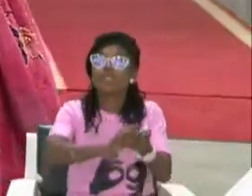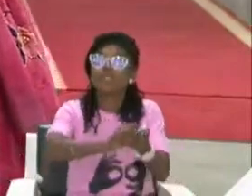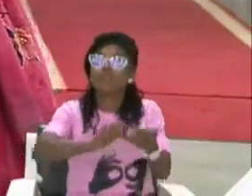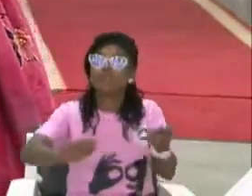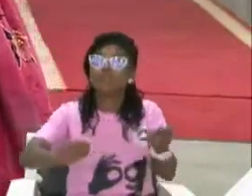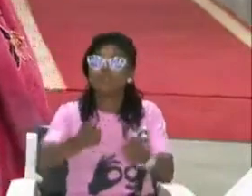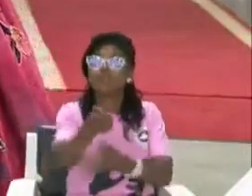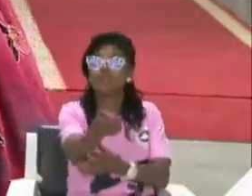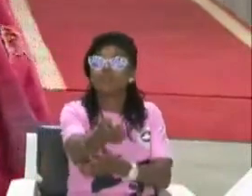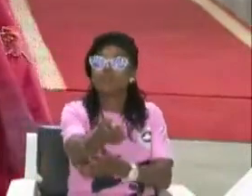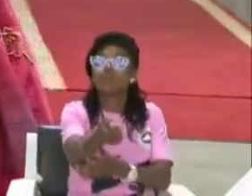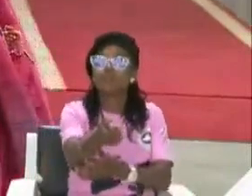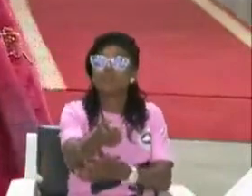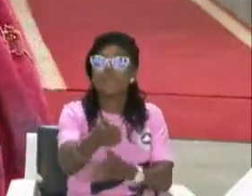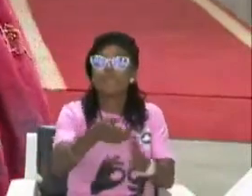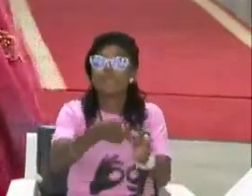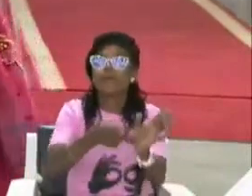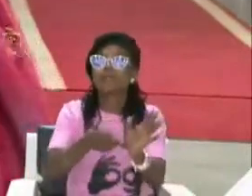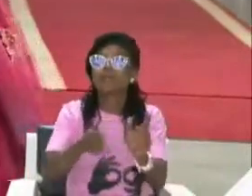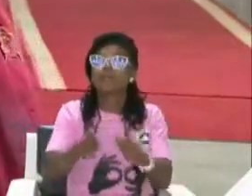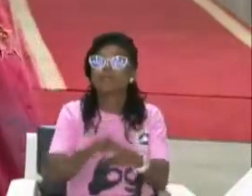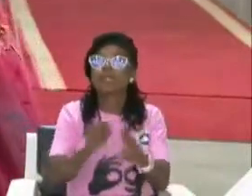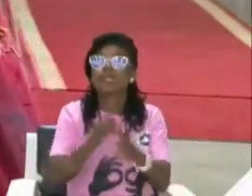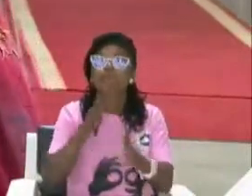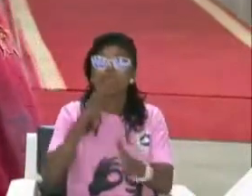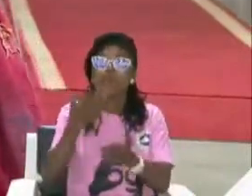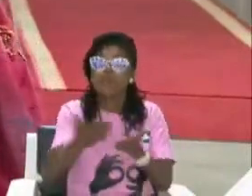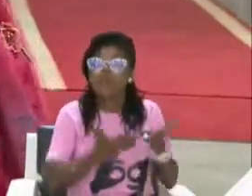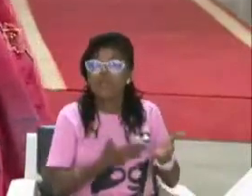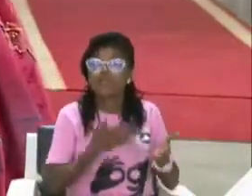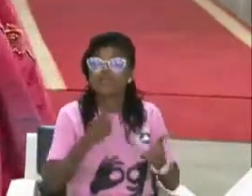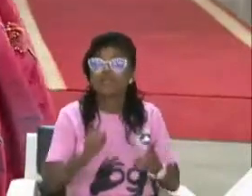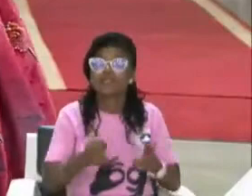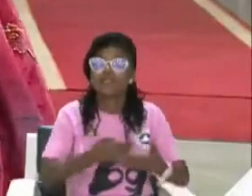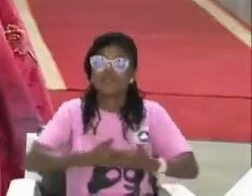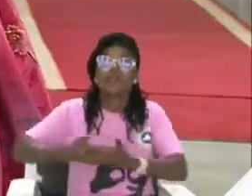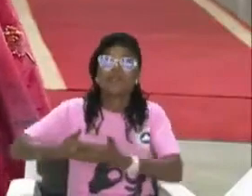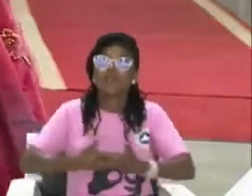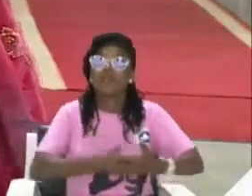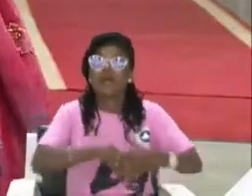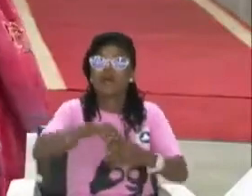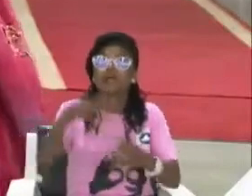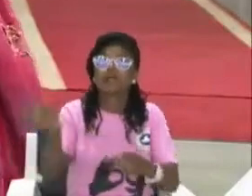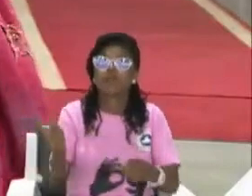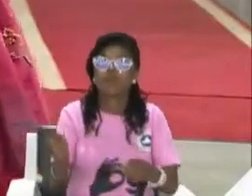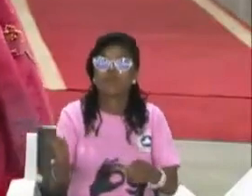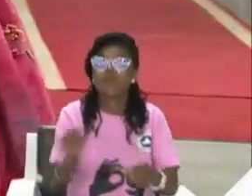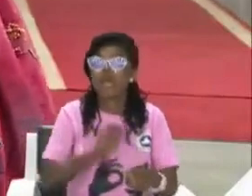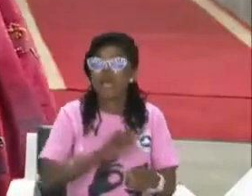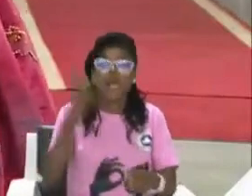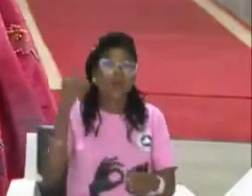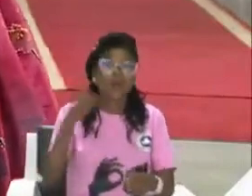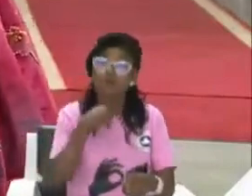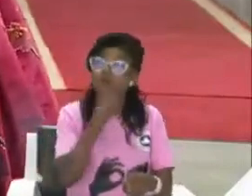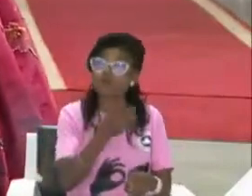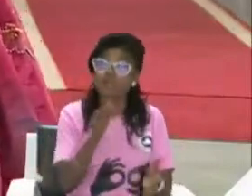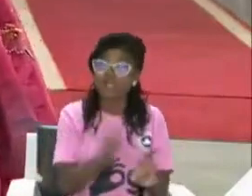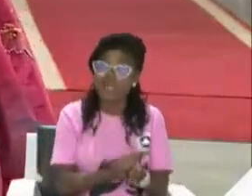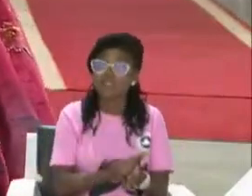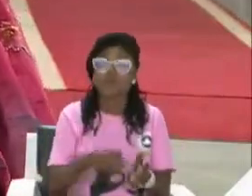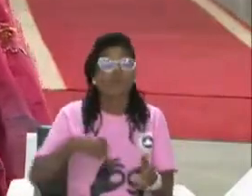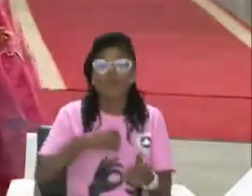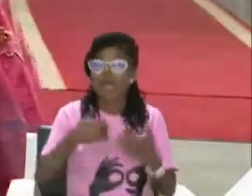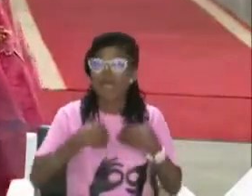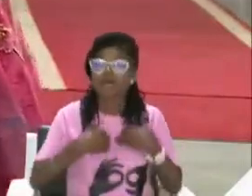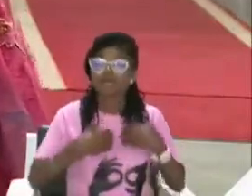they removed a little part of the fibroid so that they could bring the baby out. So when the baby was brought out, I was told I have to do operation,